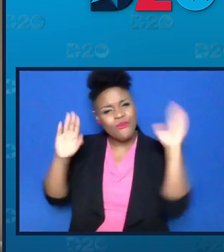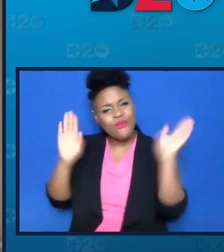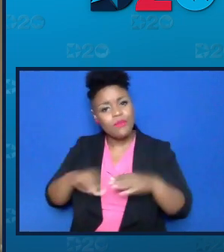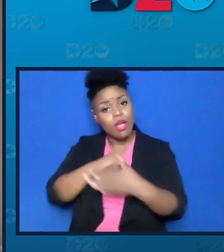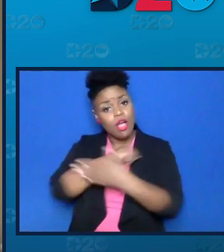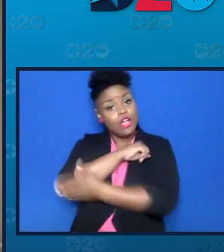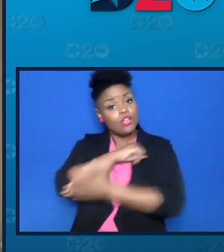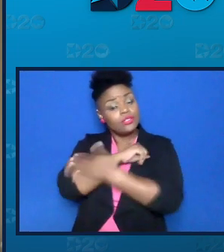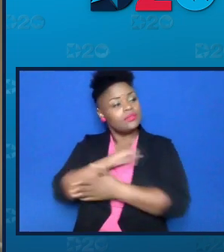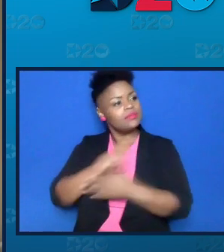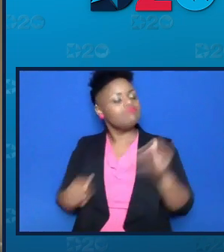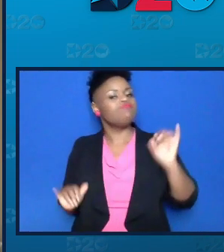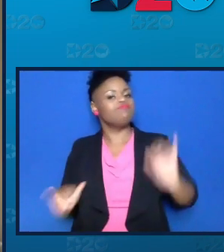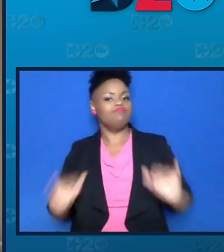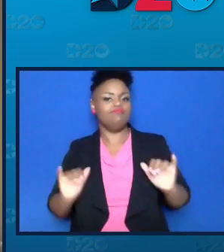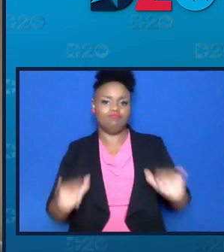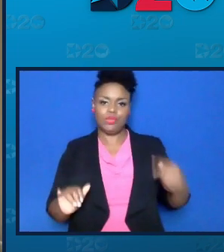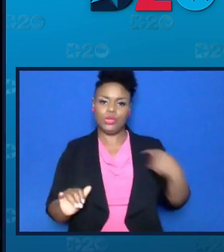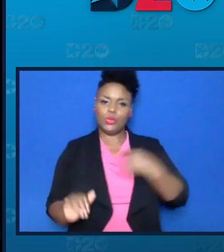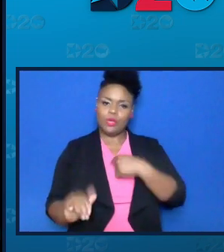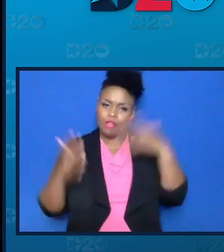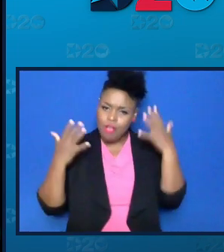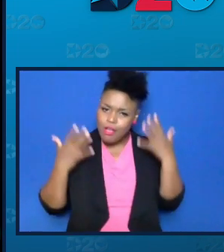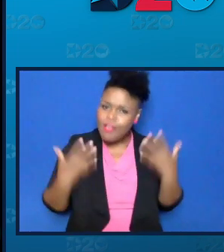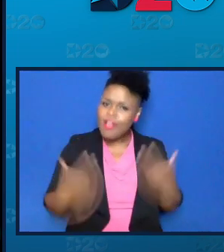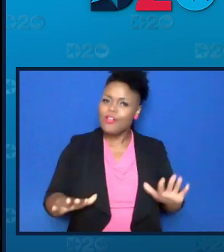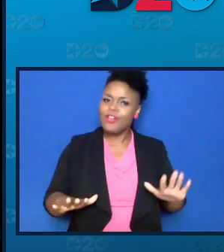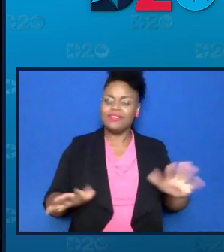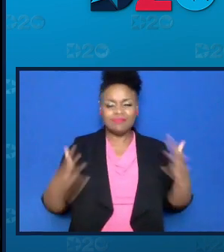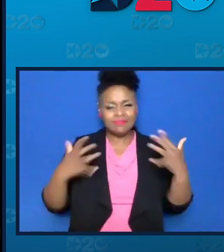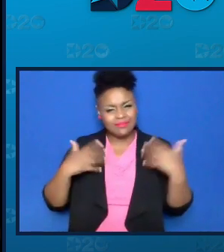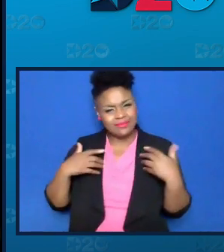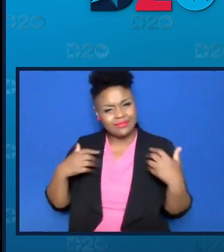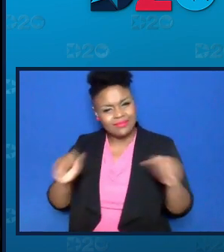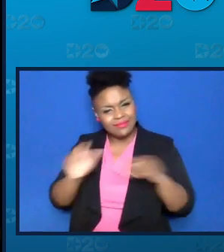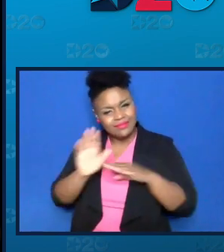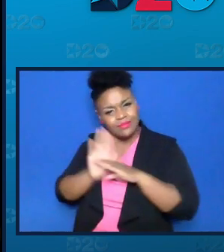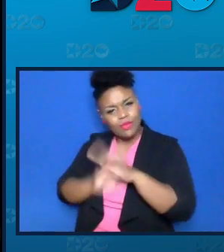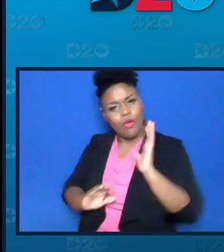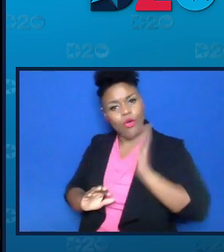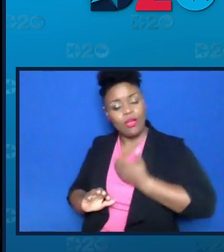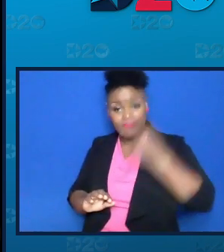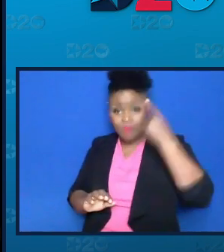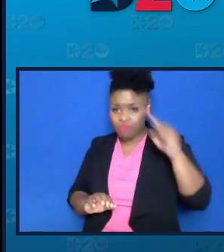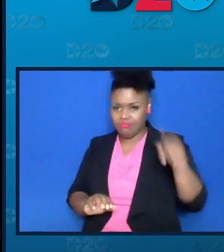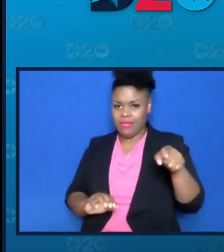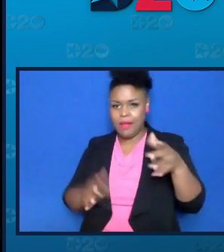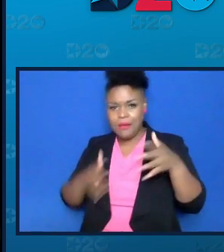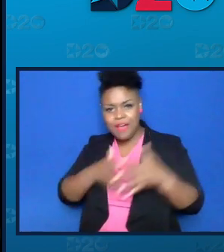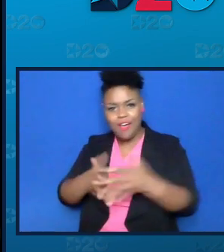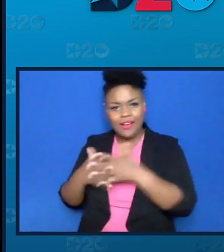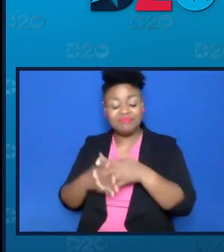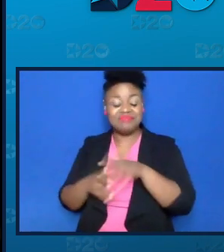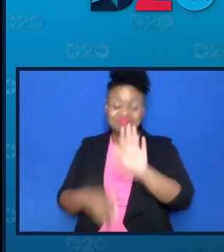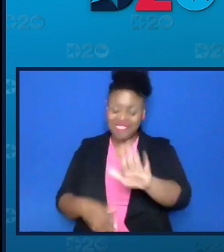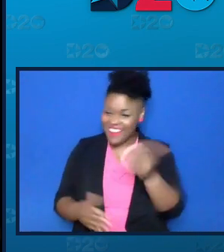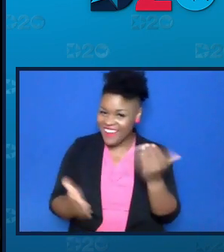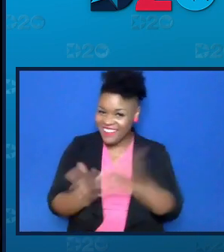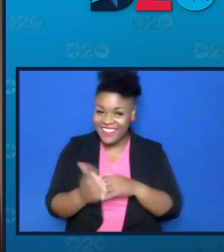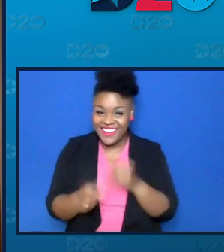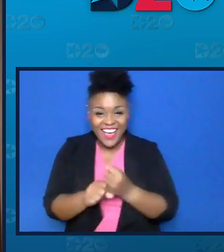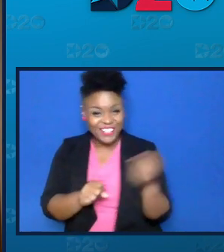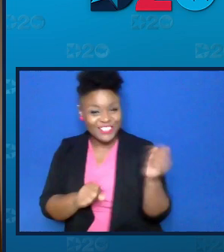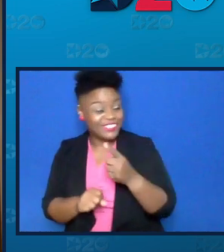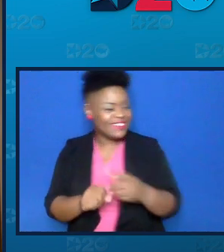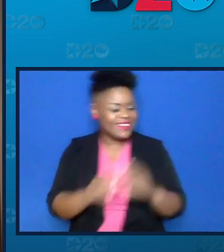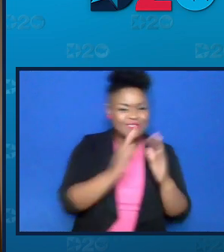in fact, reclaimed the soul of America. This time next year, I hope and pray that America will have restored democracy to the